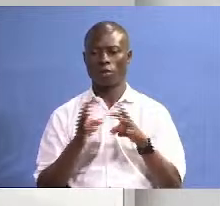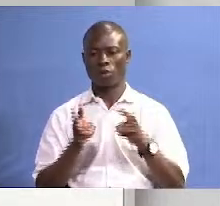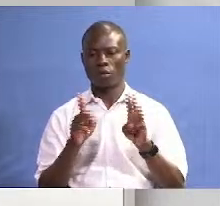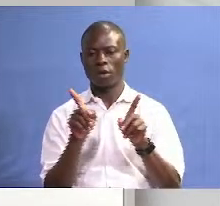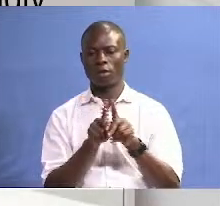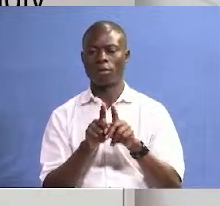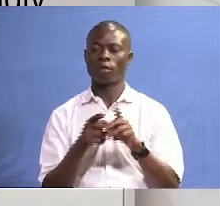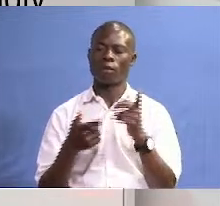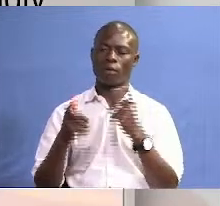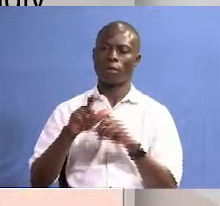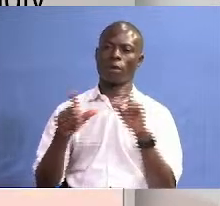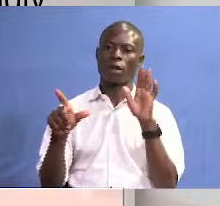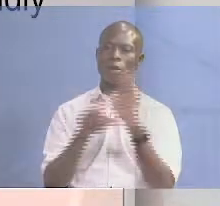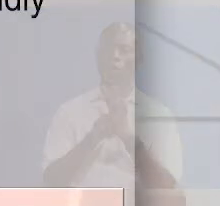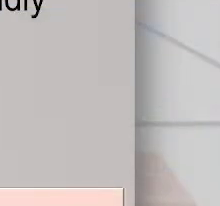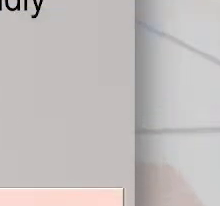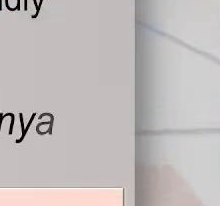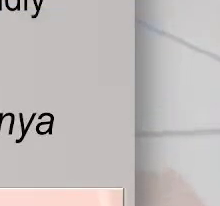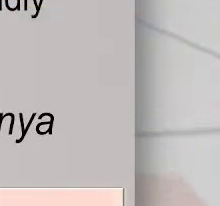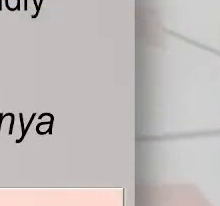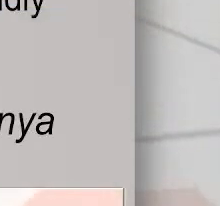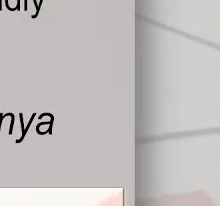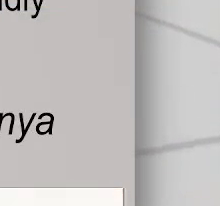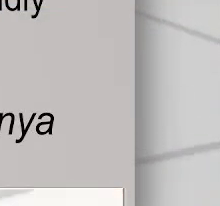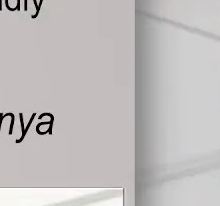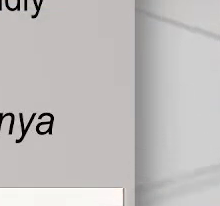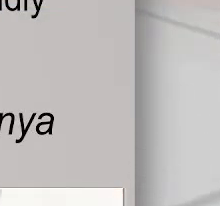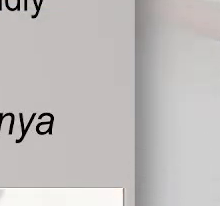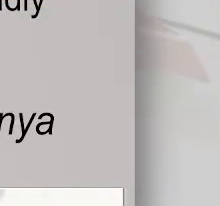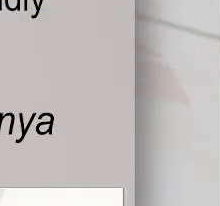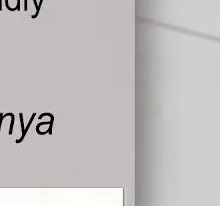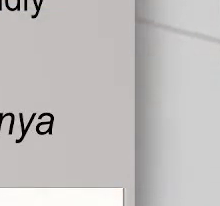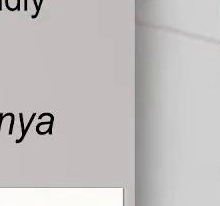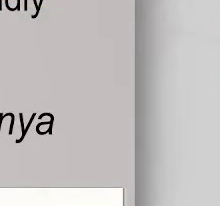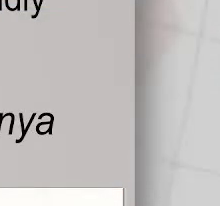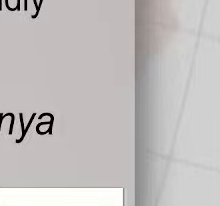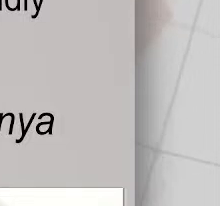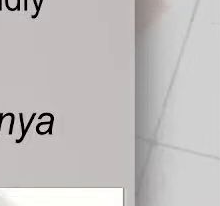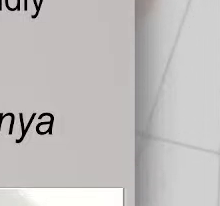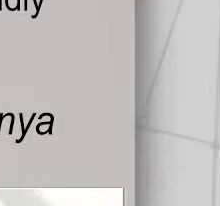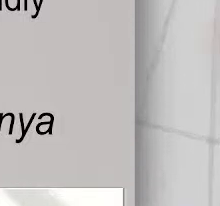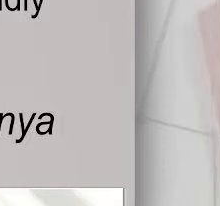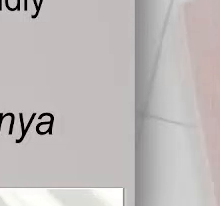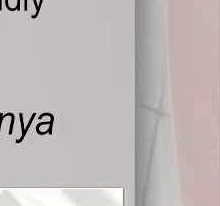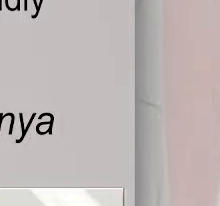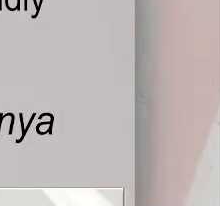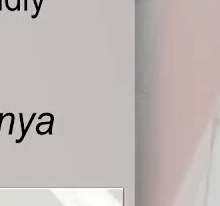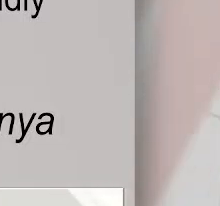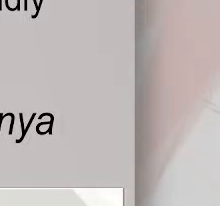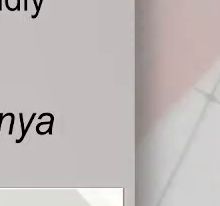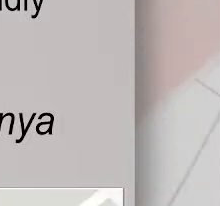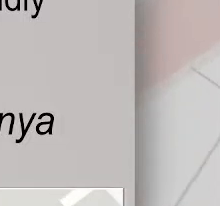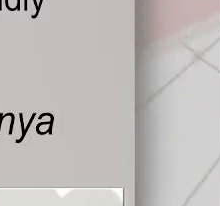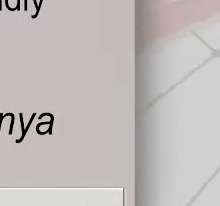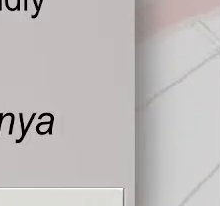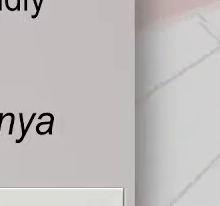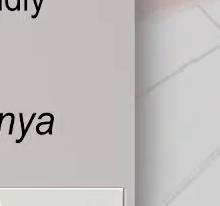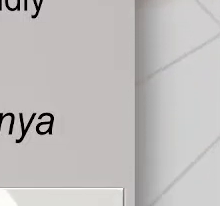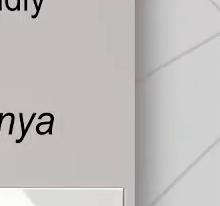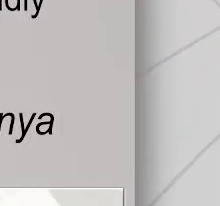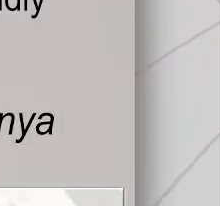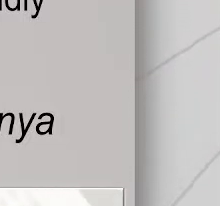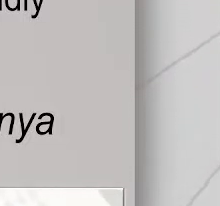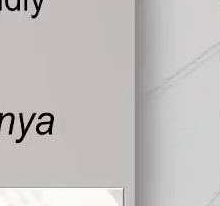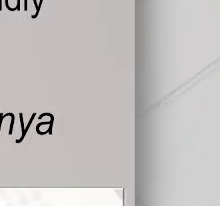the Law Society of Kenya President Faith Odhiambo stated that the country has lost one of the finest minds, whose contributions and commitment to the country's judicial